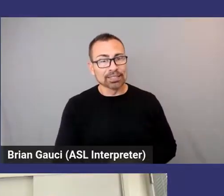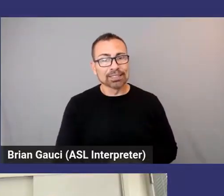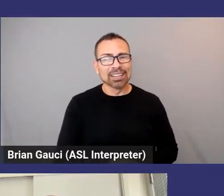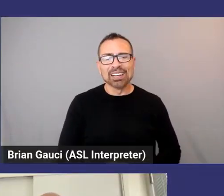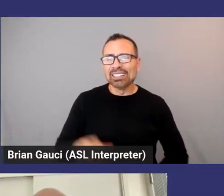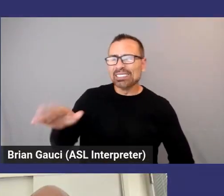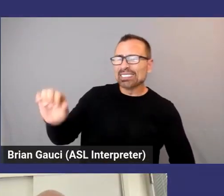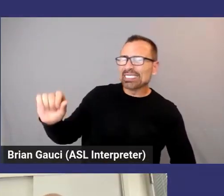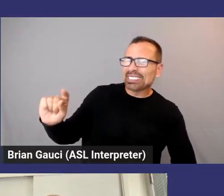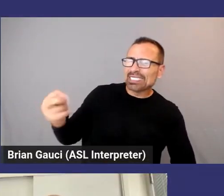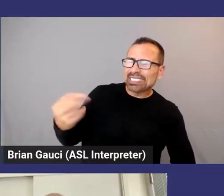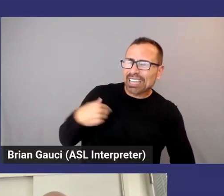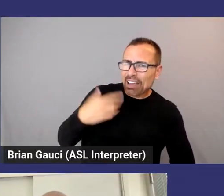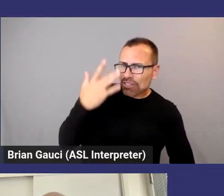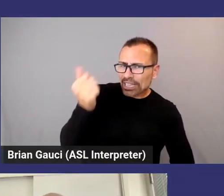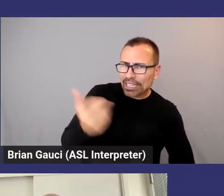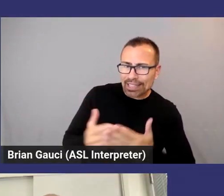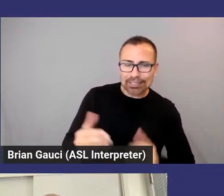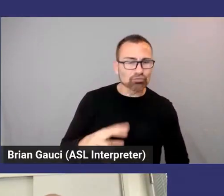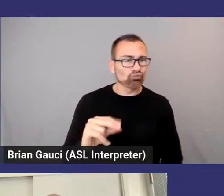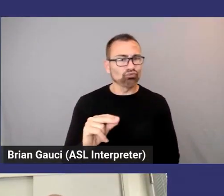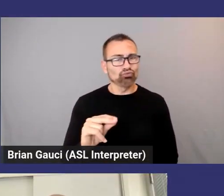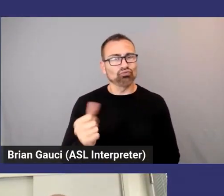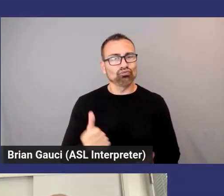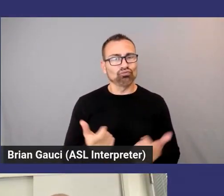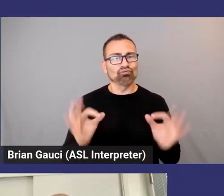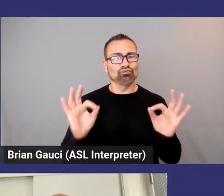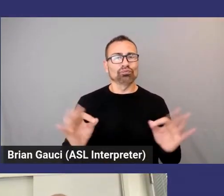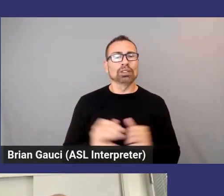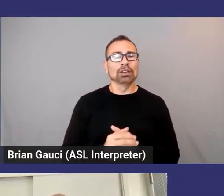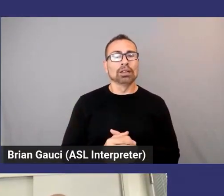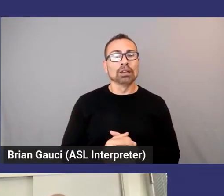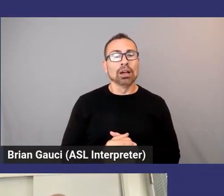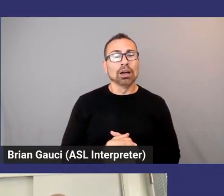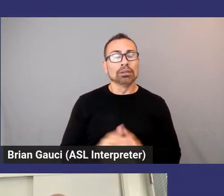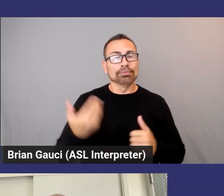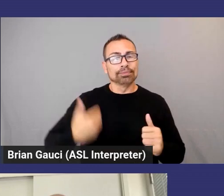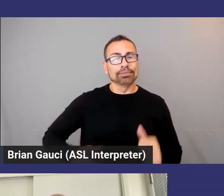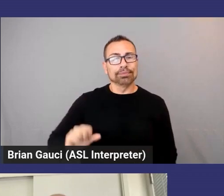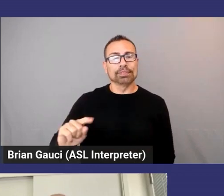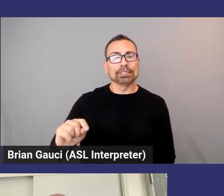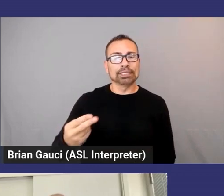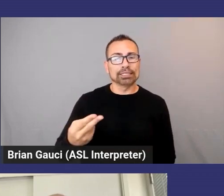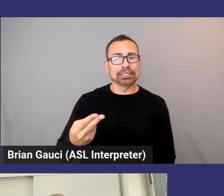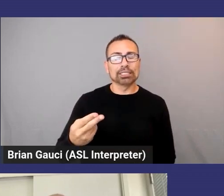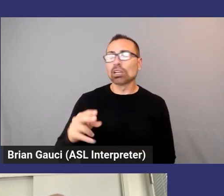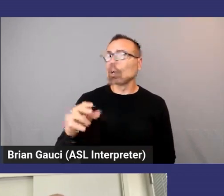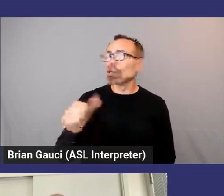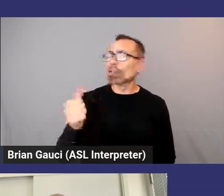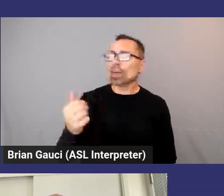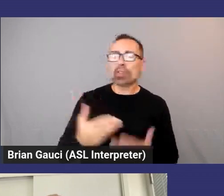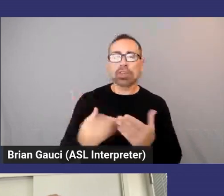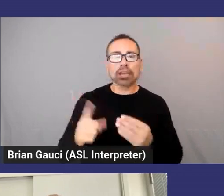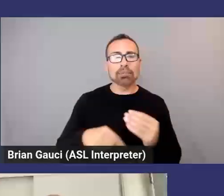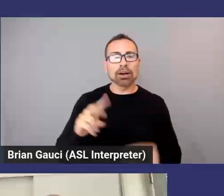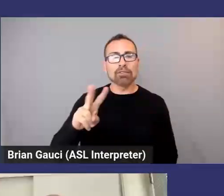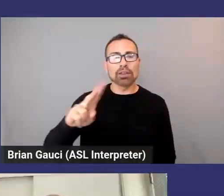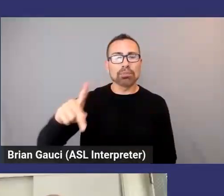about anything? Not at all. Yeah. So, the other thing you should look about VPC Lattice is